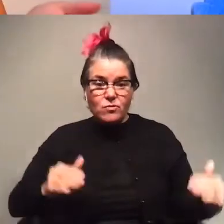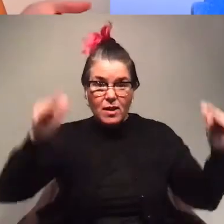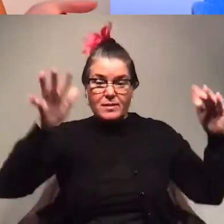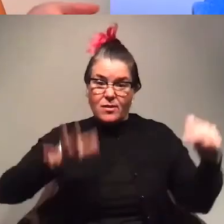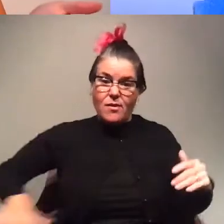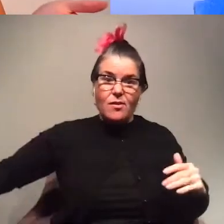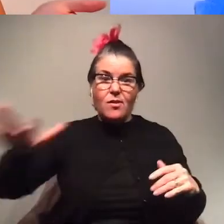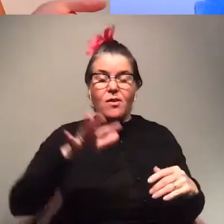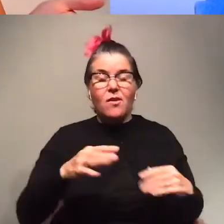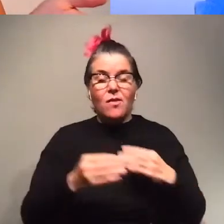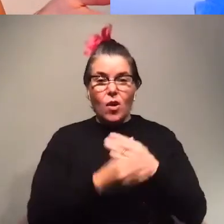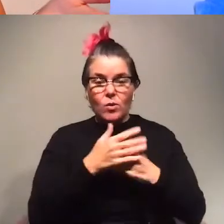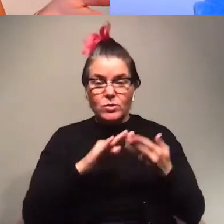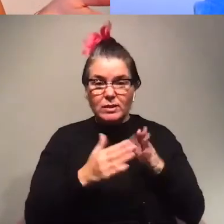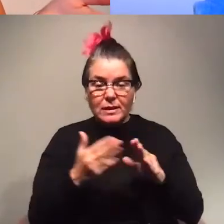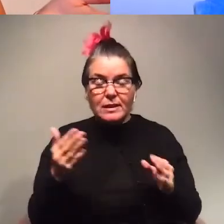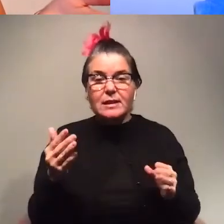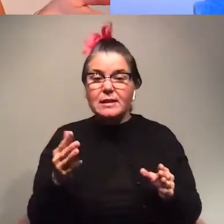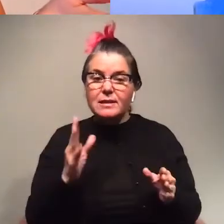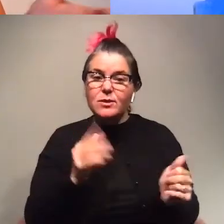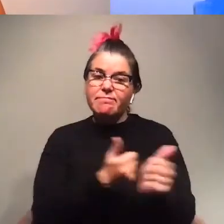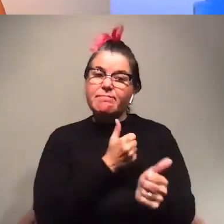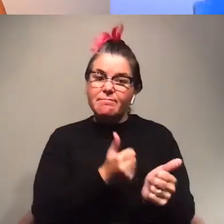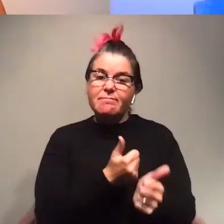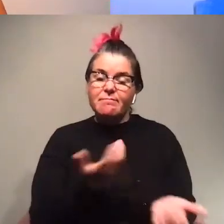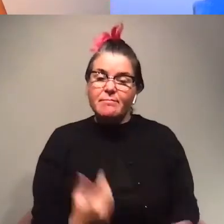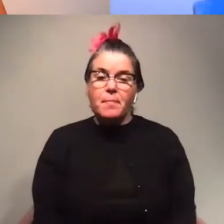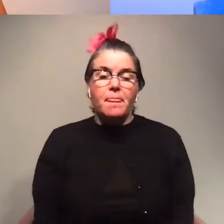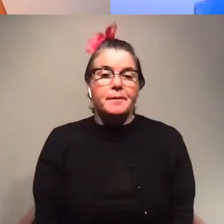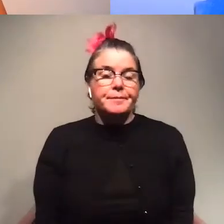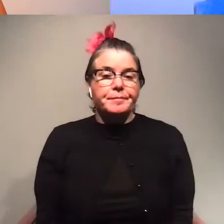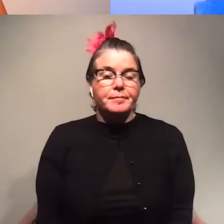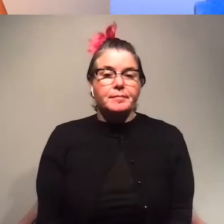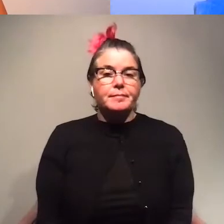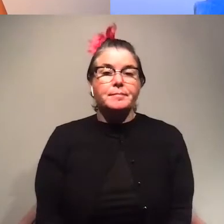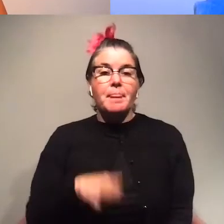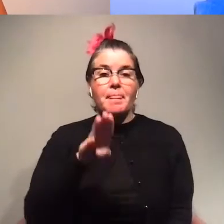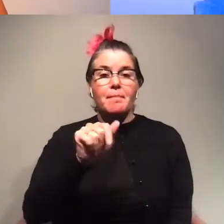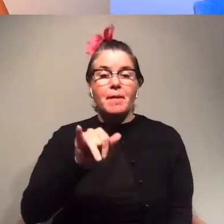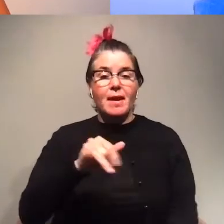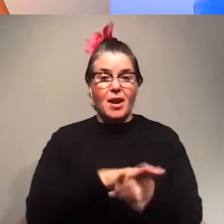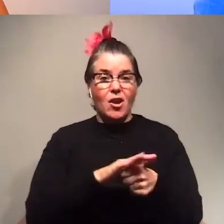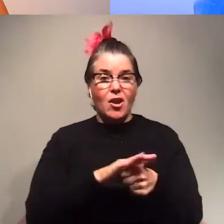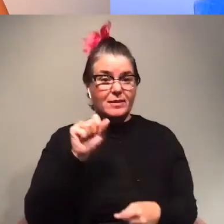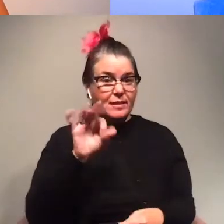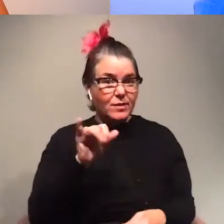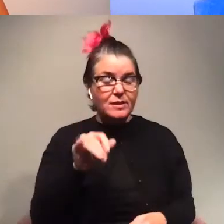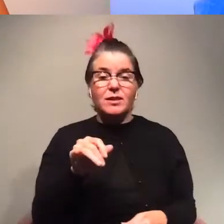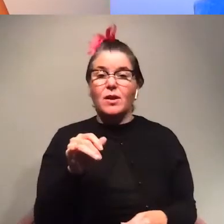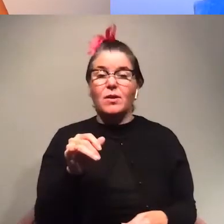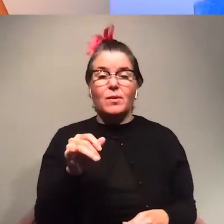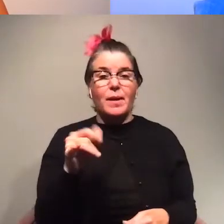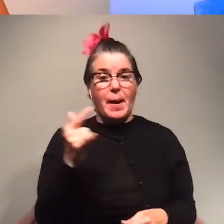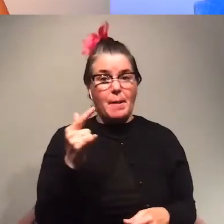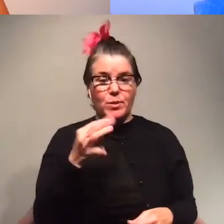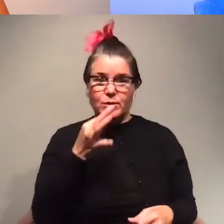all of our coastal cities are in danger because of it. Mm-hmm. I think the Bay Area, like San Francisco airport's going to be